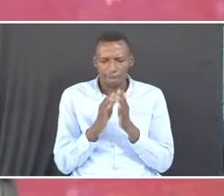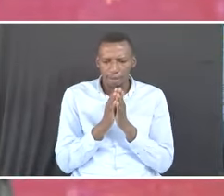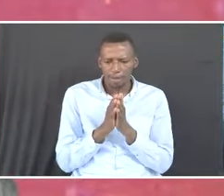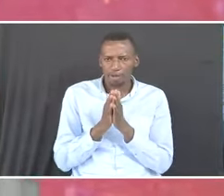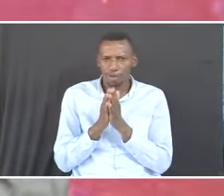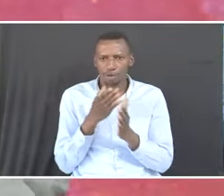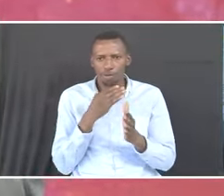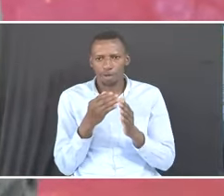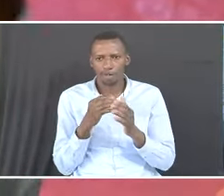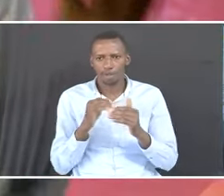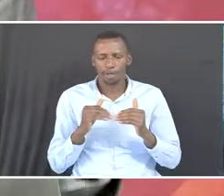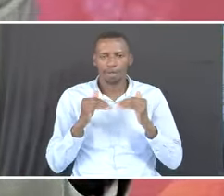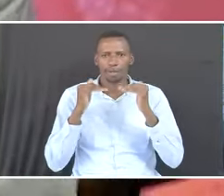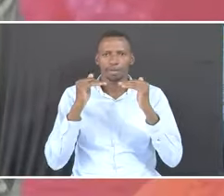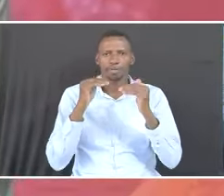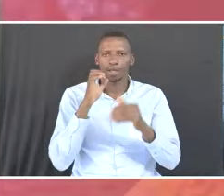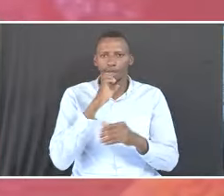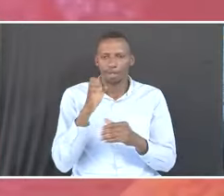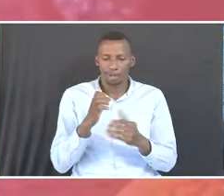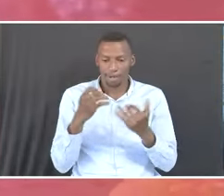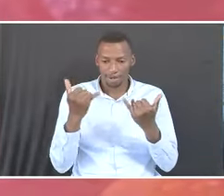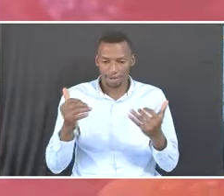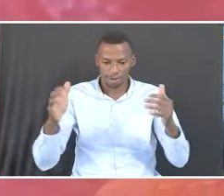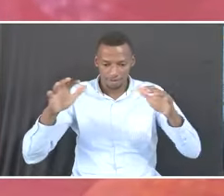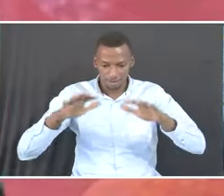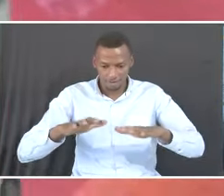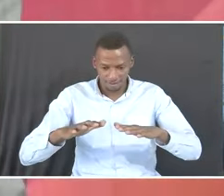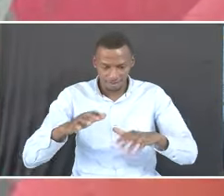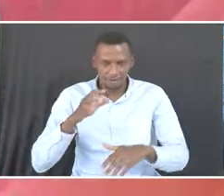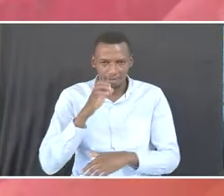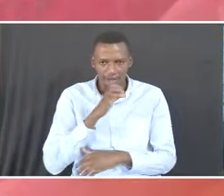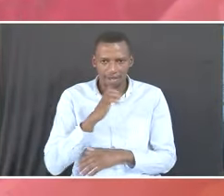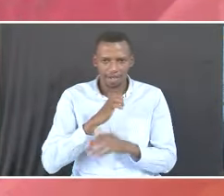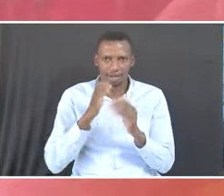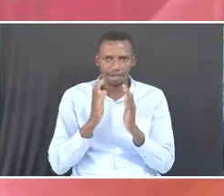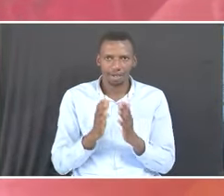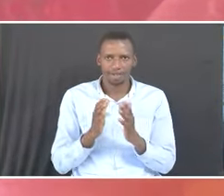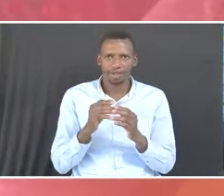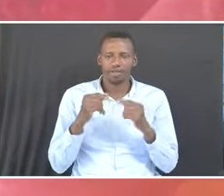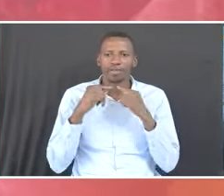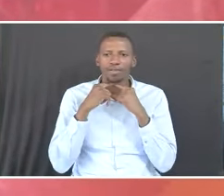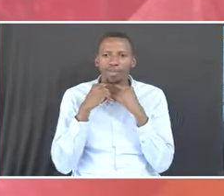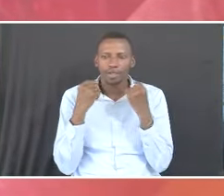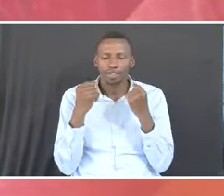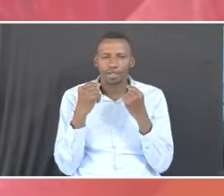yesterday. He was now ordained as an elder pastor. We are going to eat here